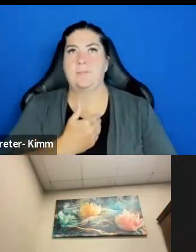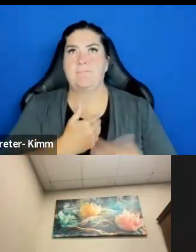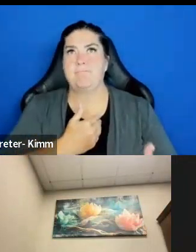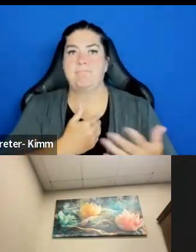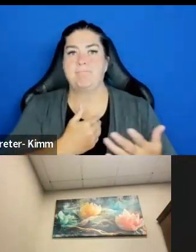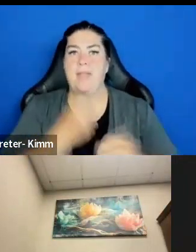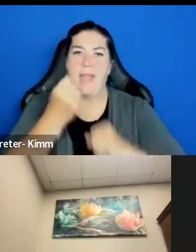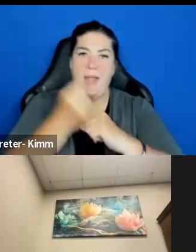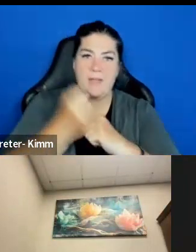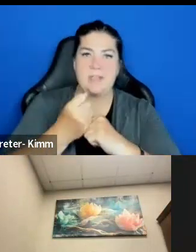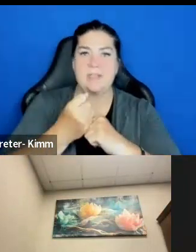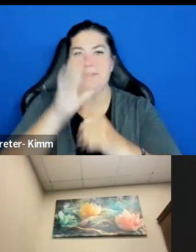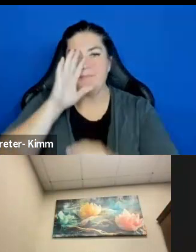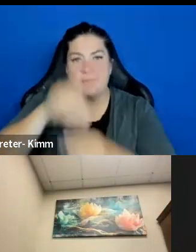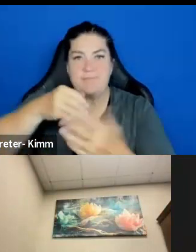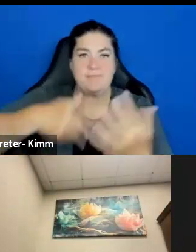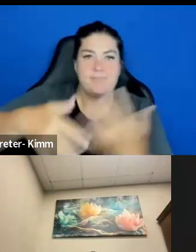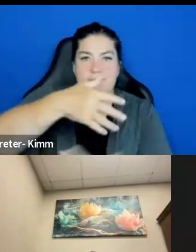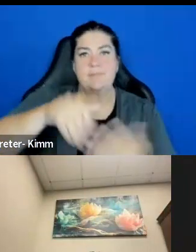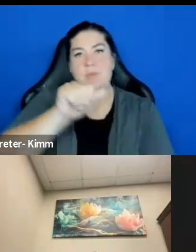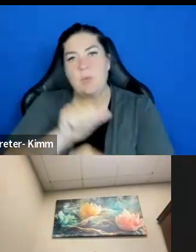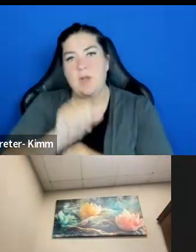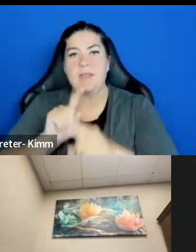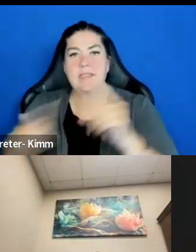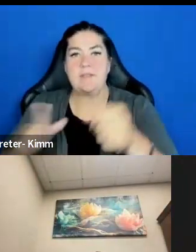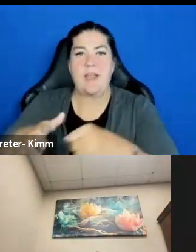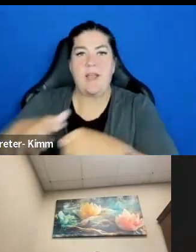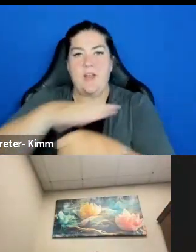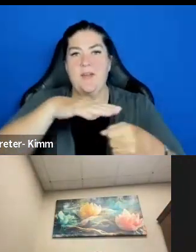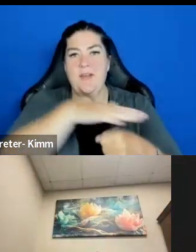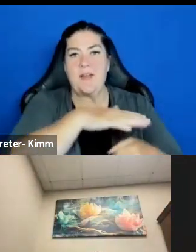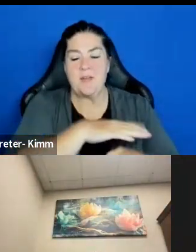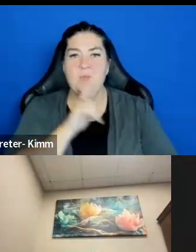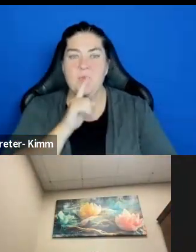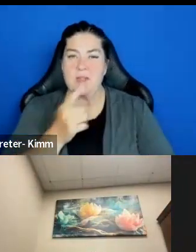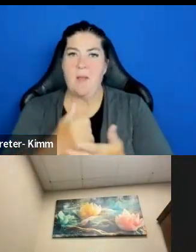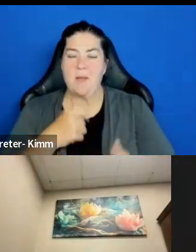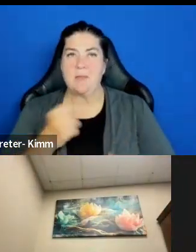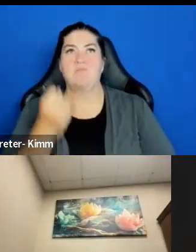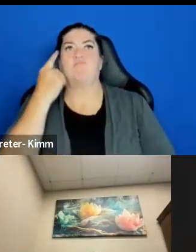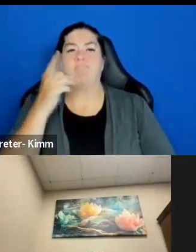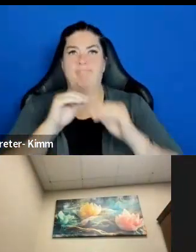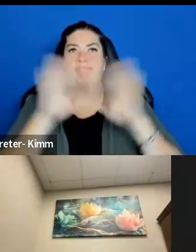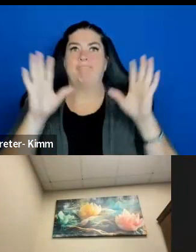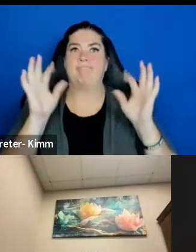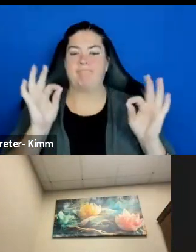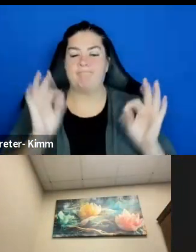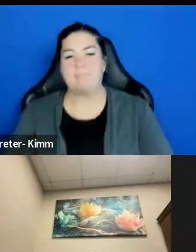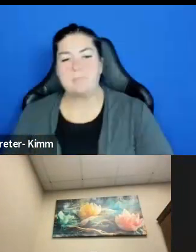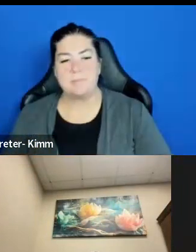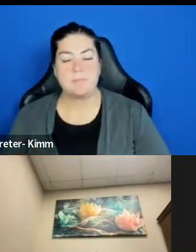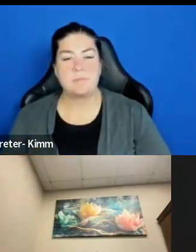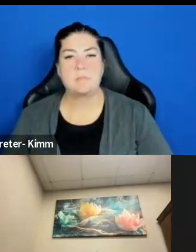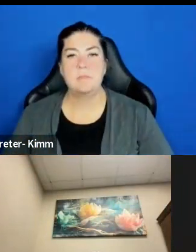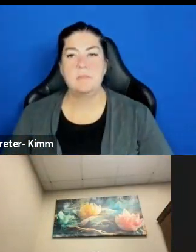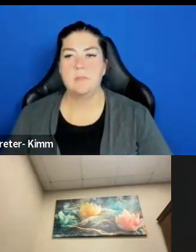advocates work and kind of the different regions. I think it's nice and eye-opening for us. So good for that. All